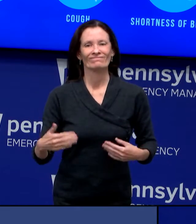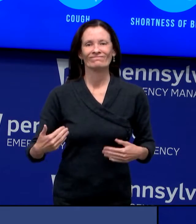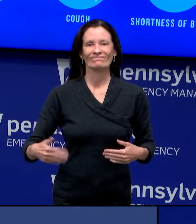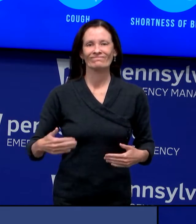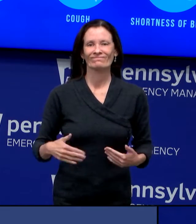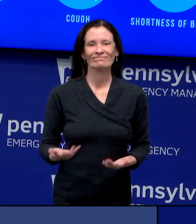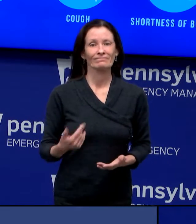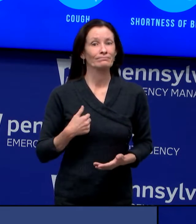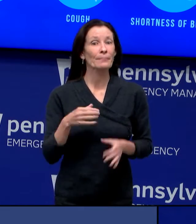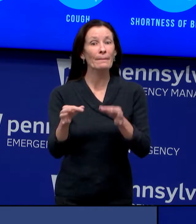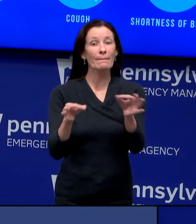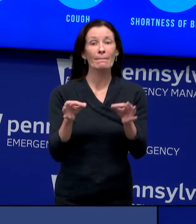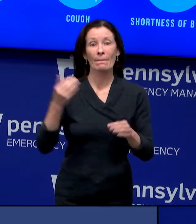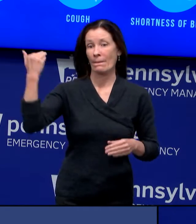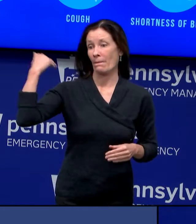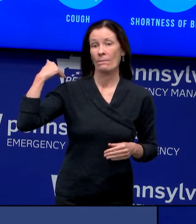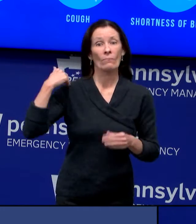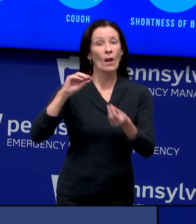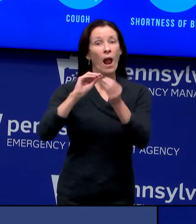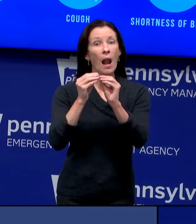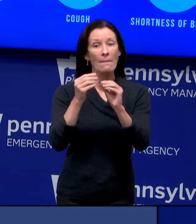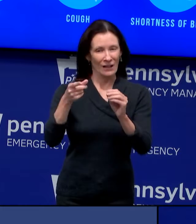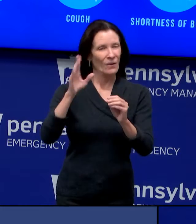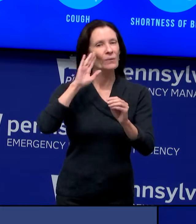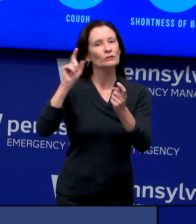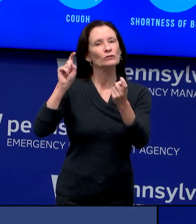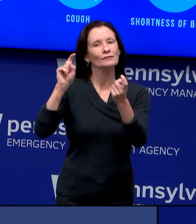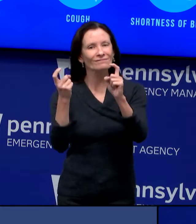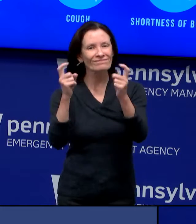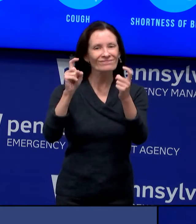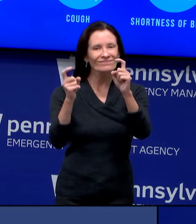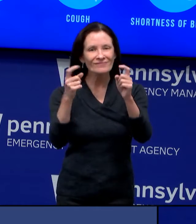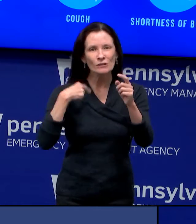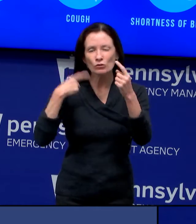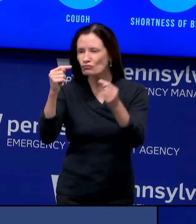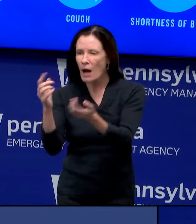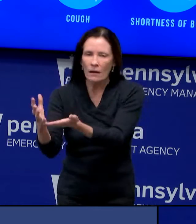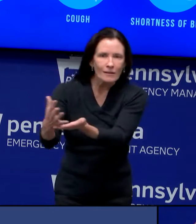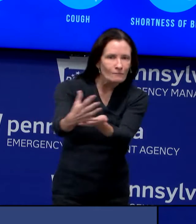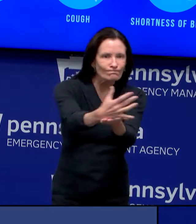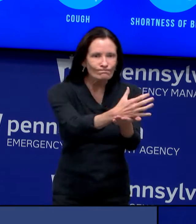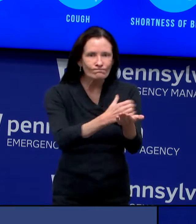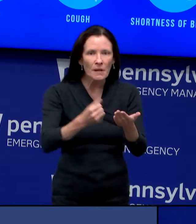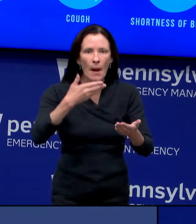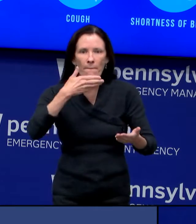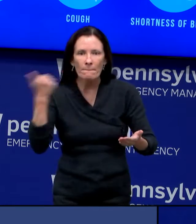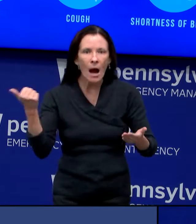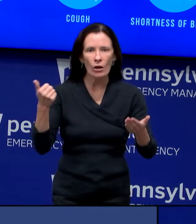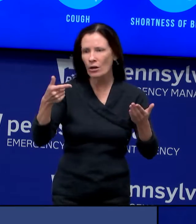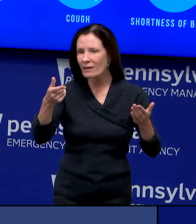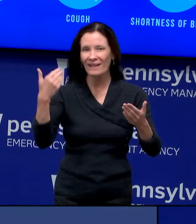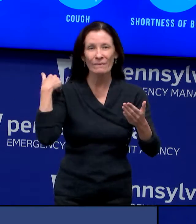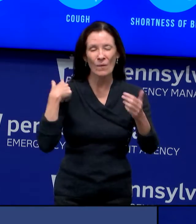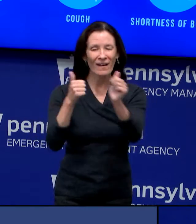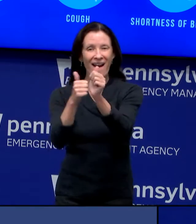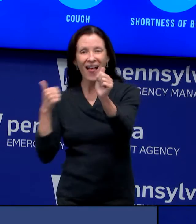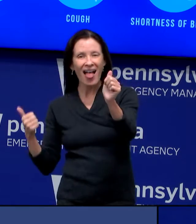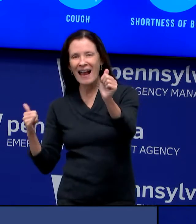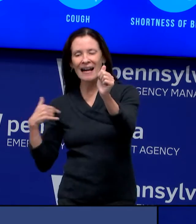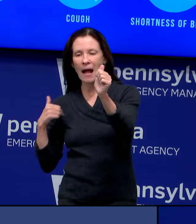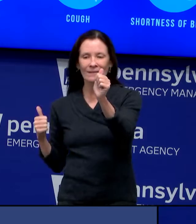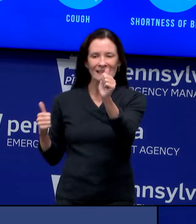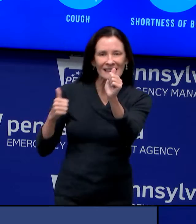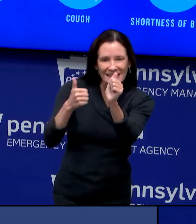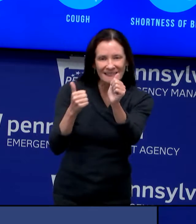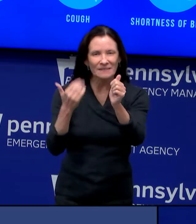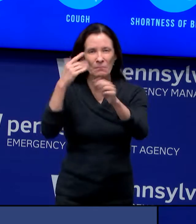we are collecting to provide everyone this information in as near time as we possibly can.